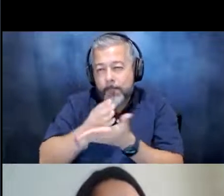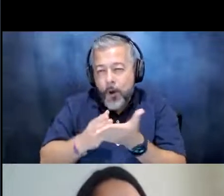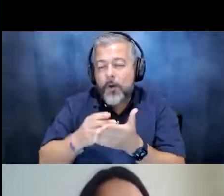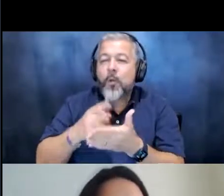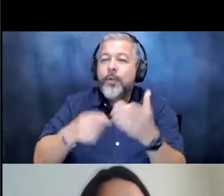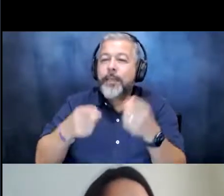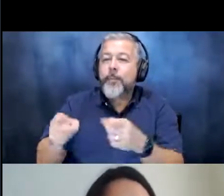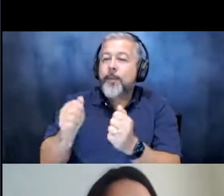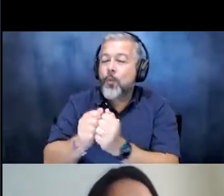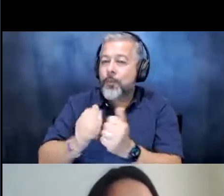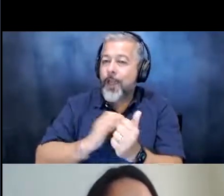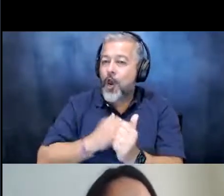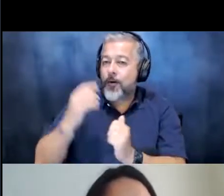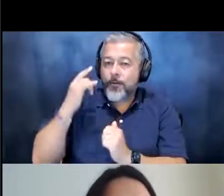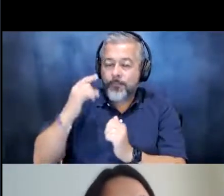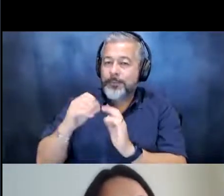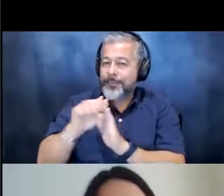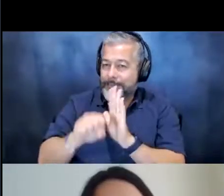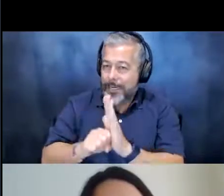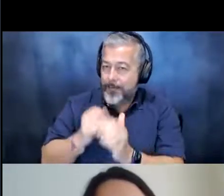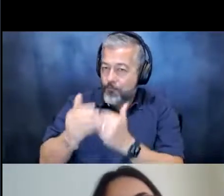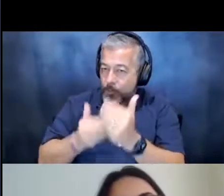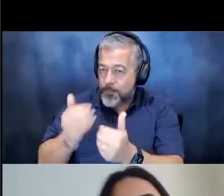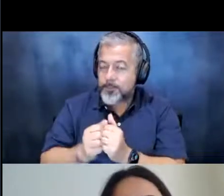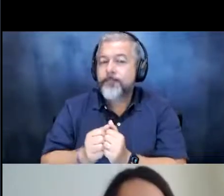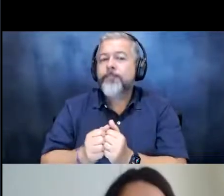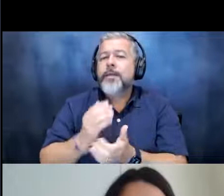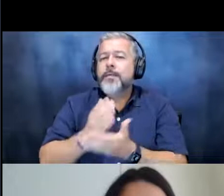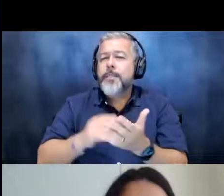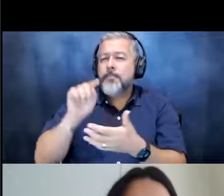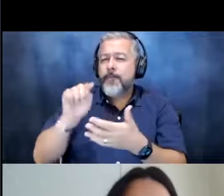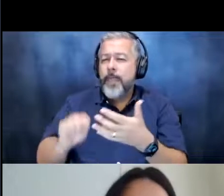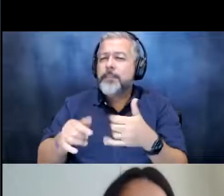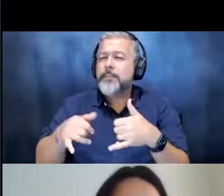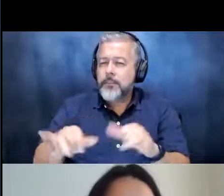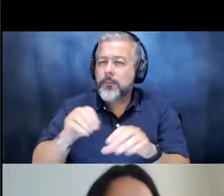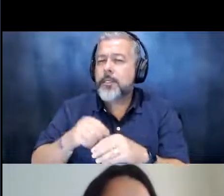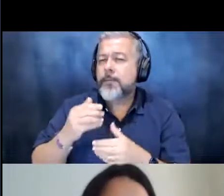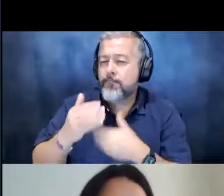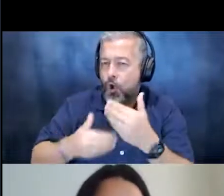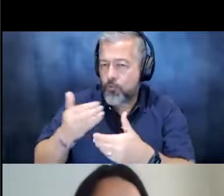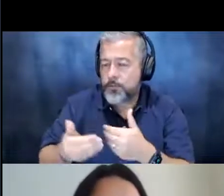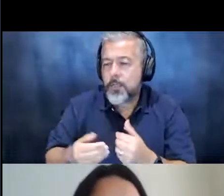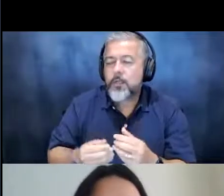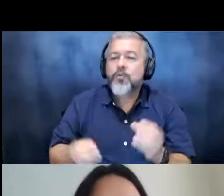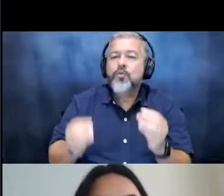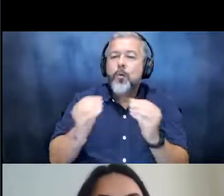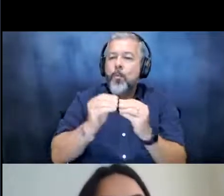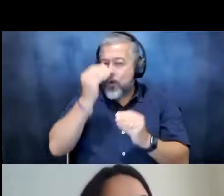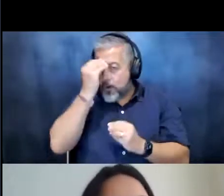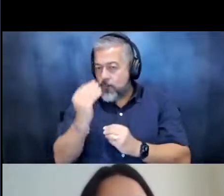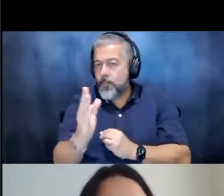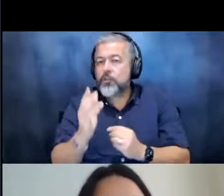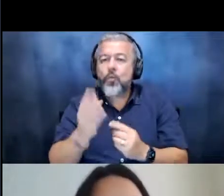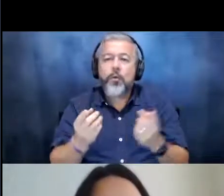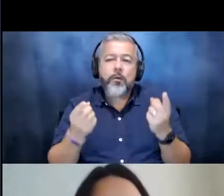state, in our state processes. So some of that is still in progress. So more information is to come about that. But all